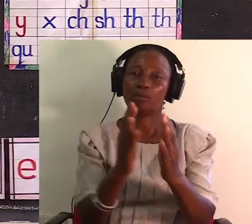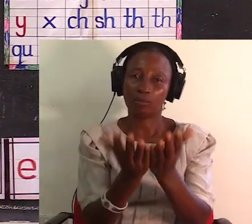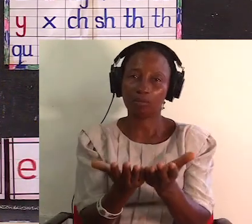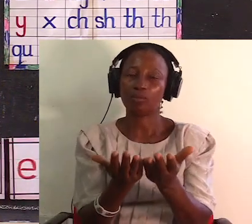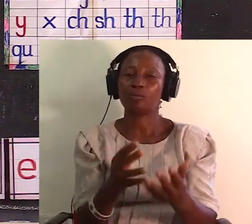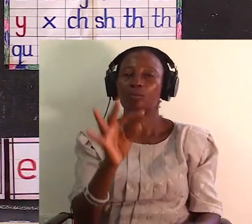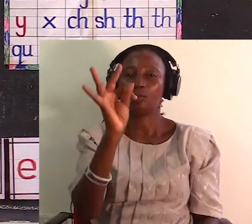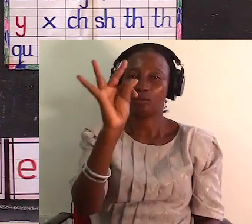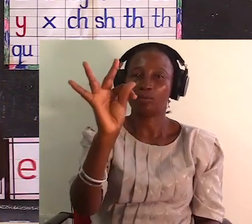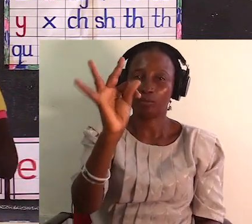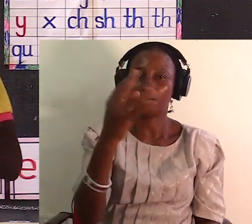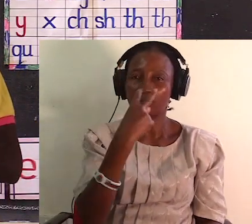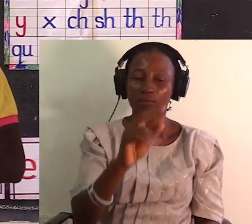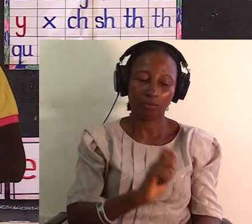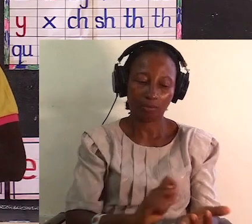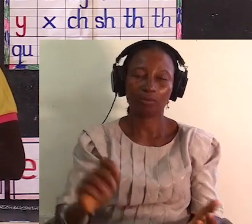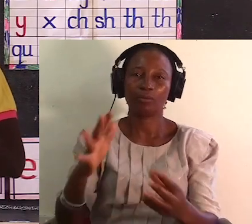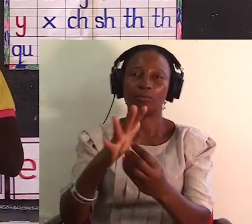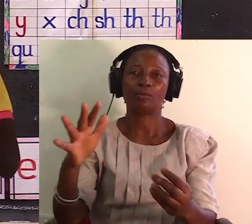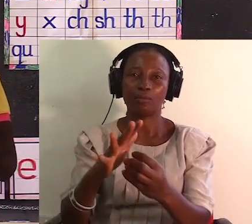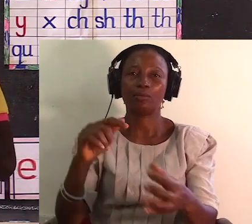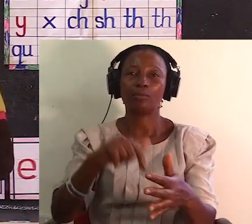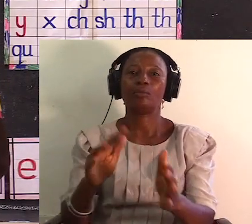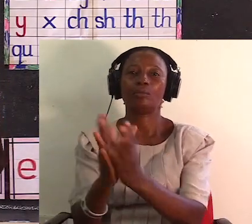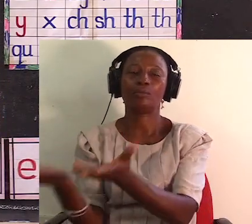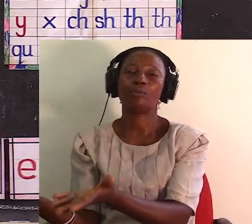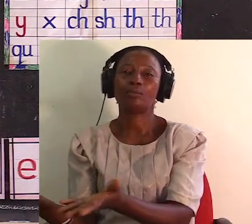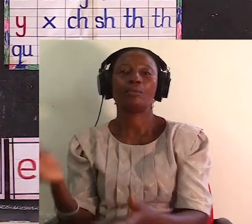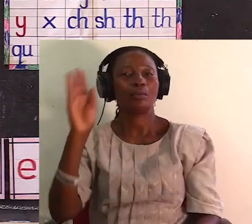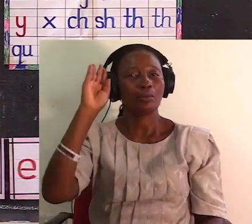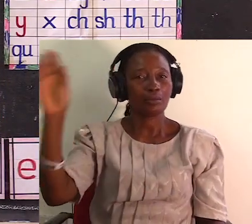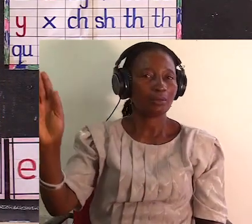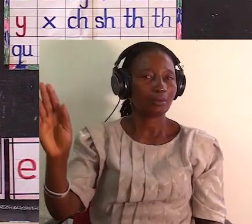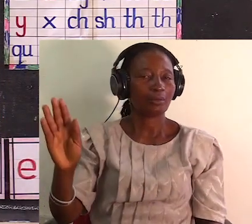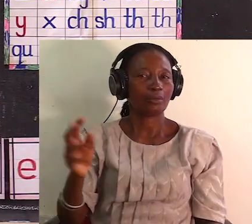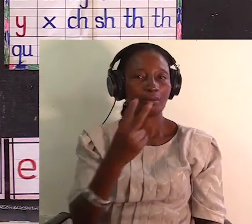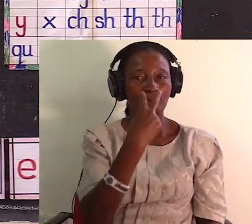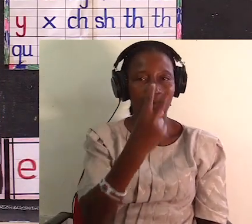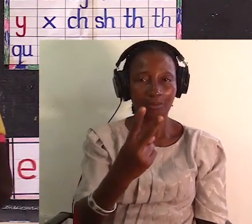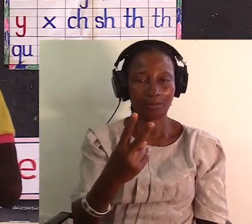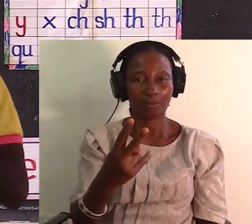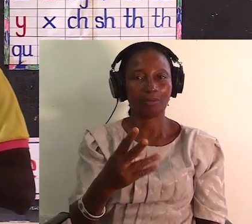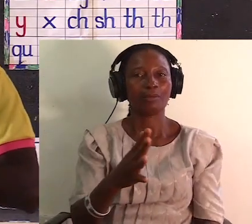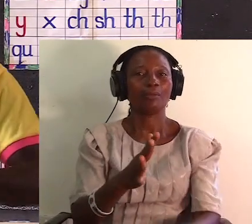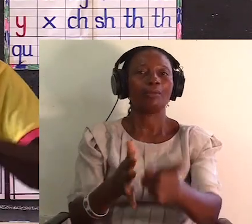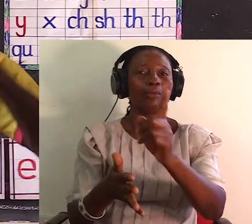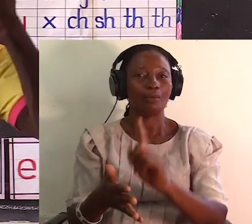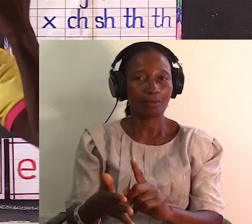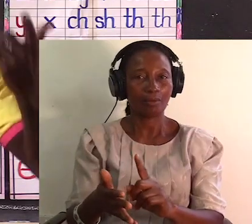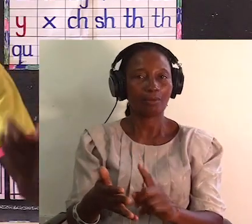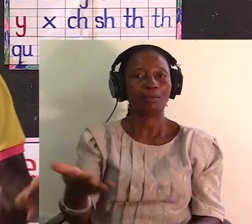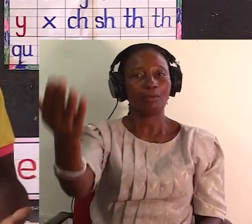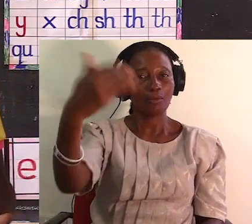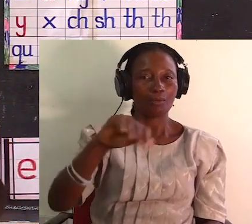you so much for your listening. And then until we come your way again, please, a